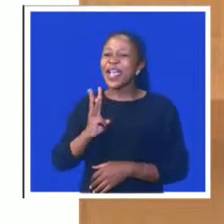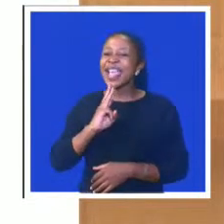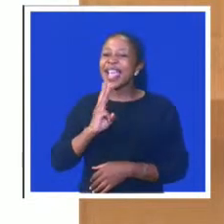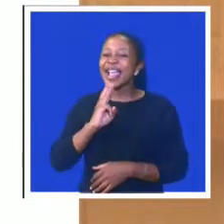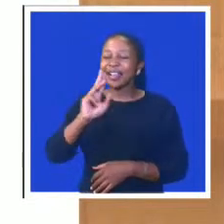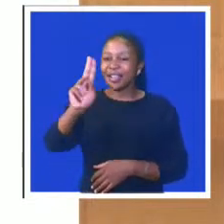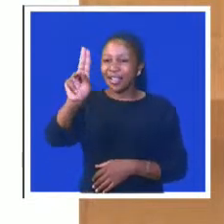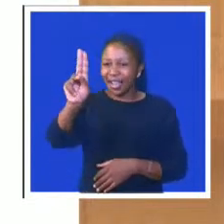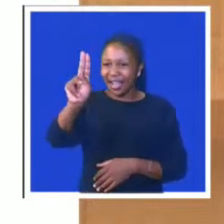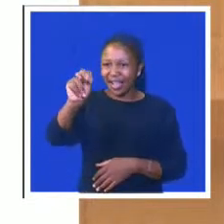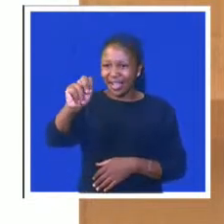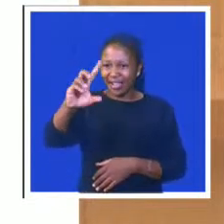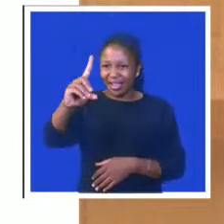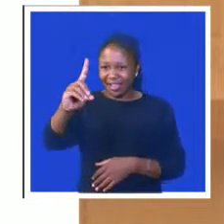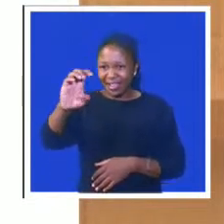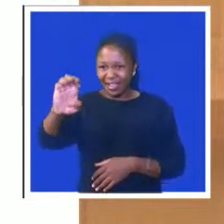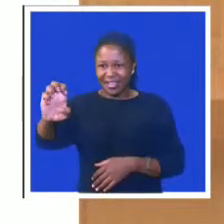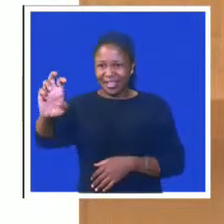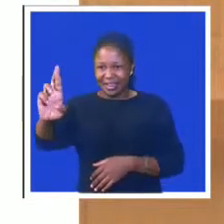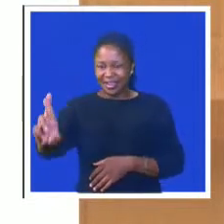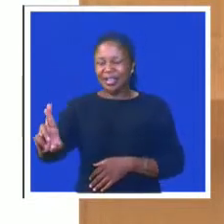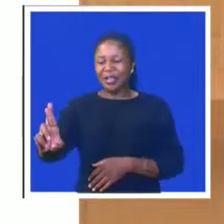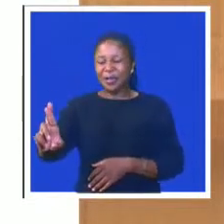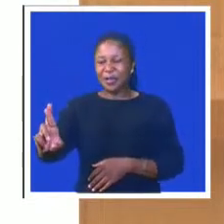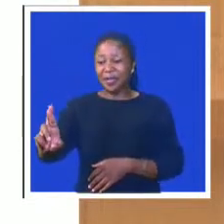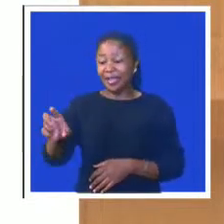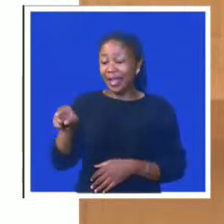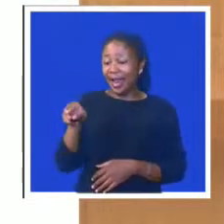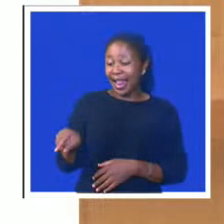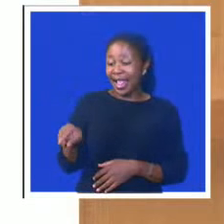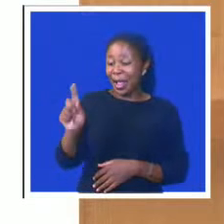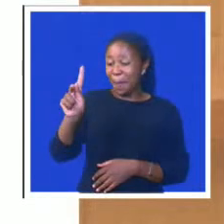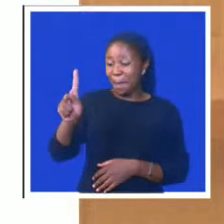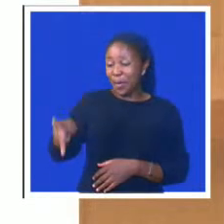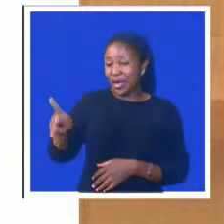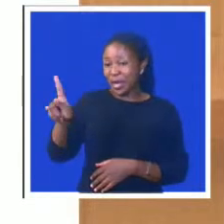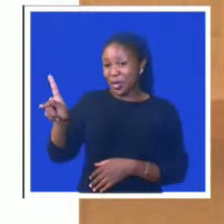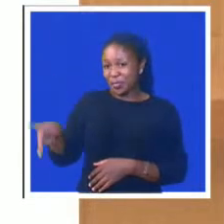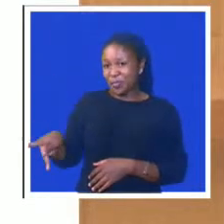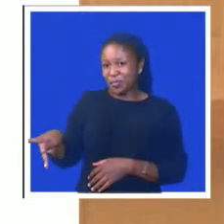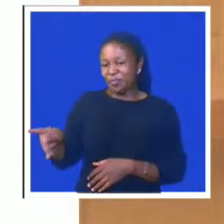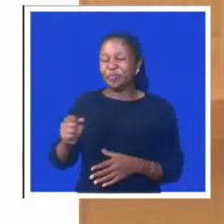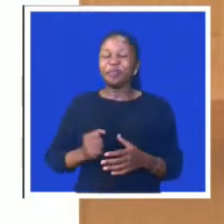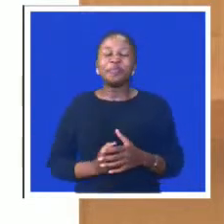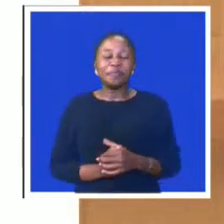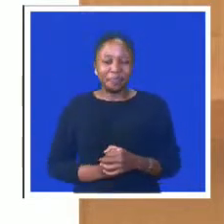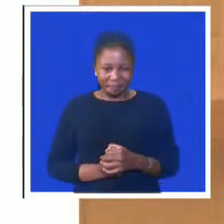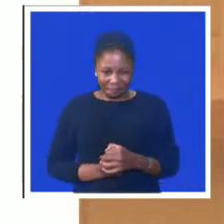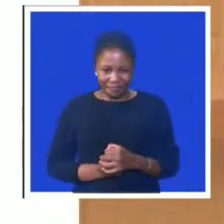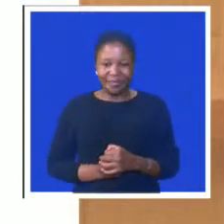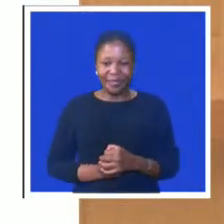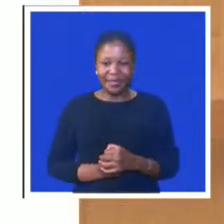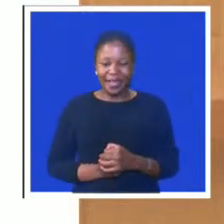is indeed our preposition. Let us move on to line number 5, dear learner.